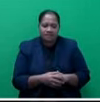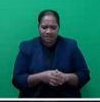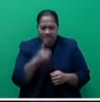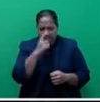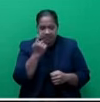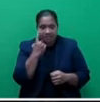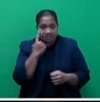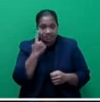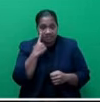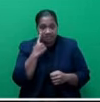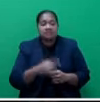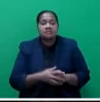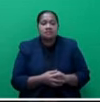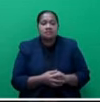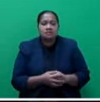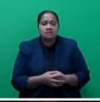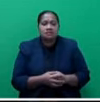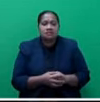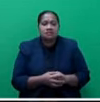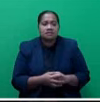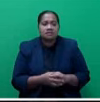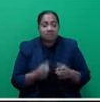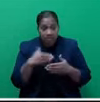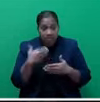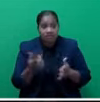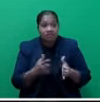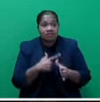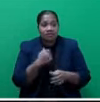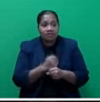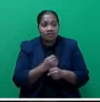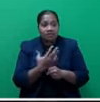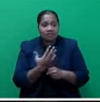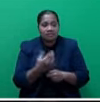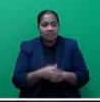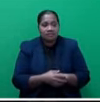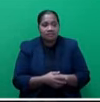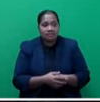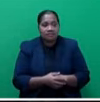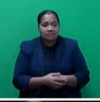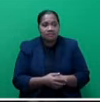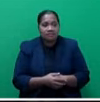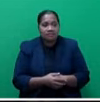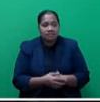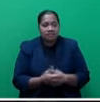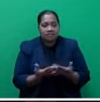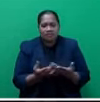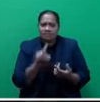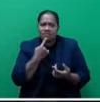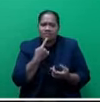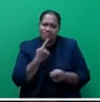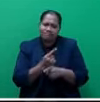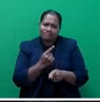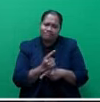the Honourable Attorney General, I had his press conference, is accusing the Law Society